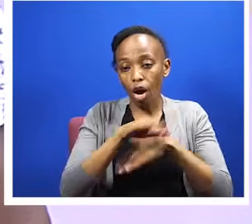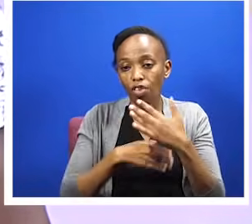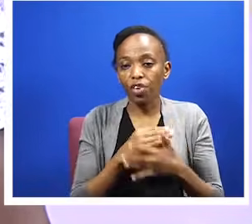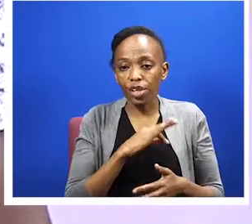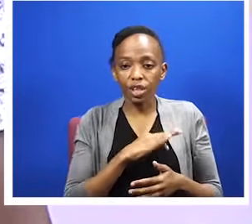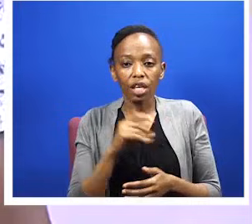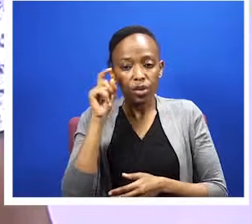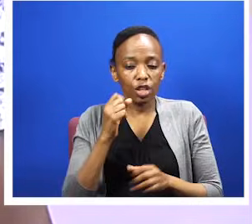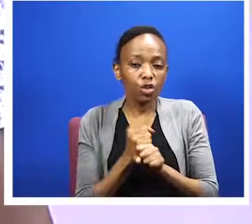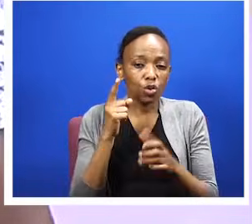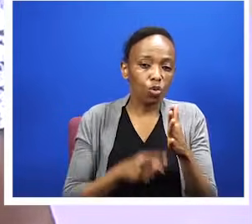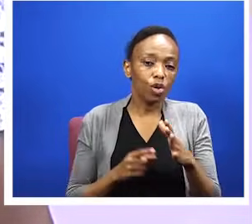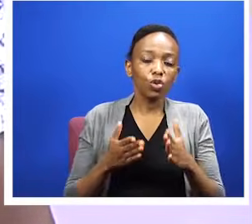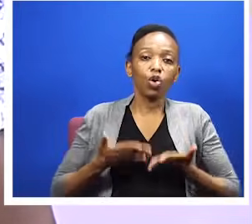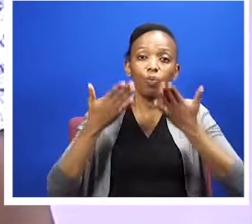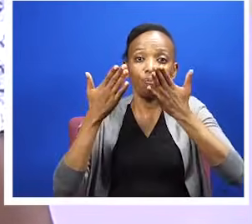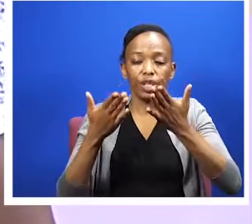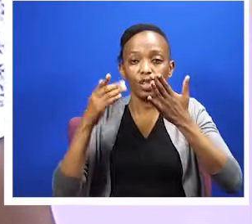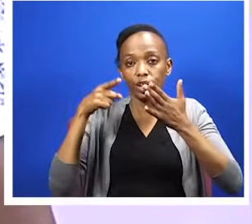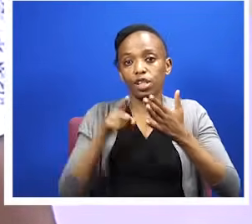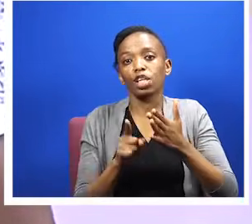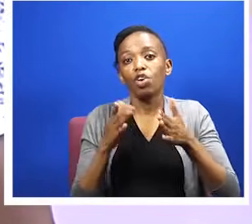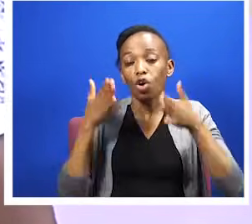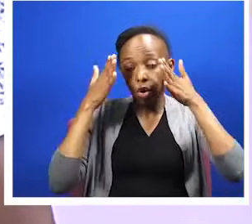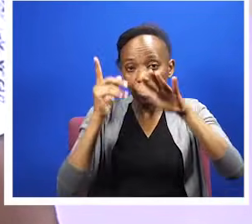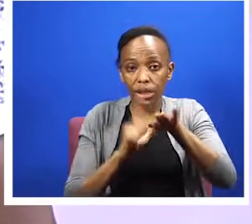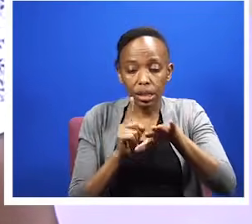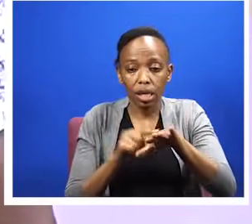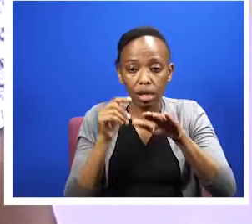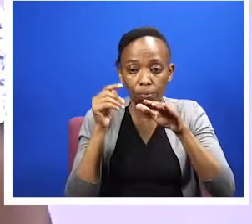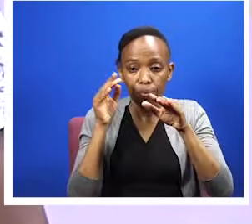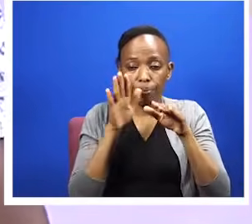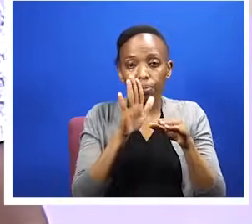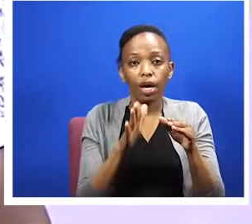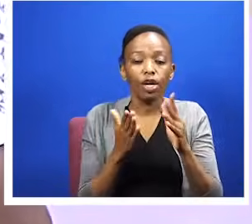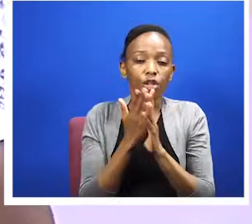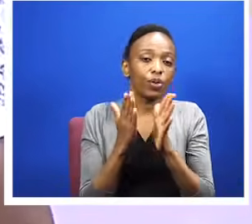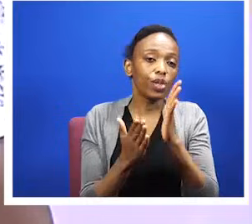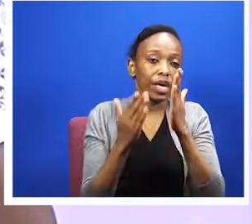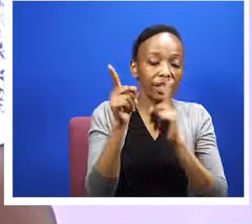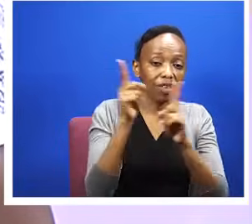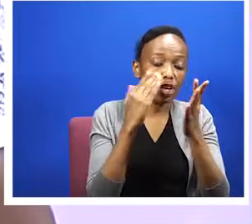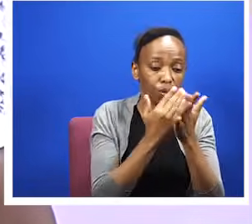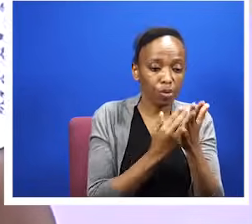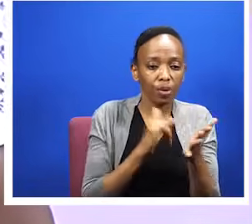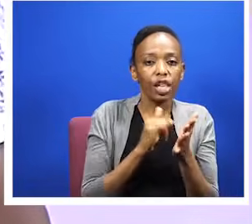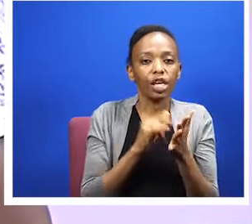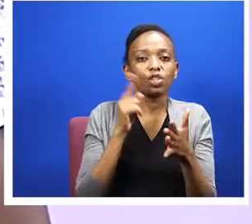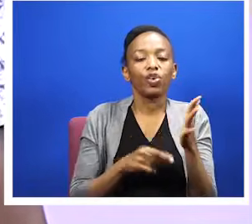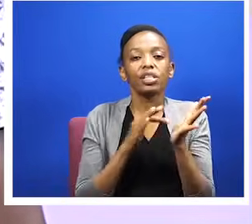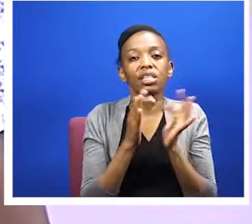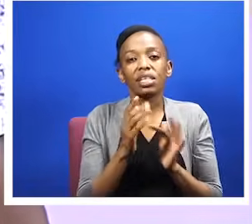you need to do is to commit yourself, commit your time to go through the safari program, all right? That is what Jesus says, all